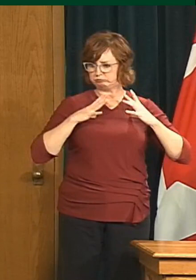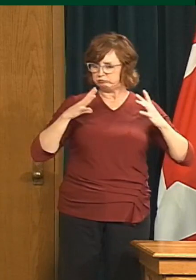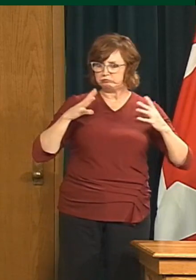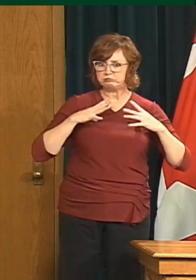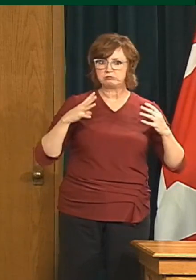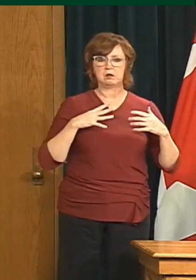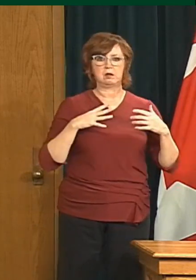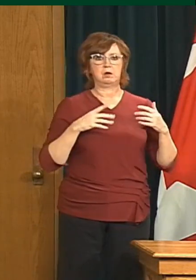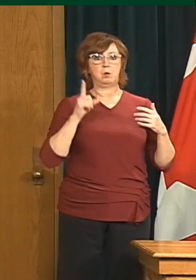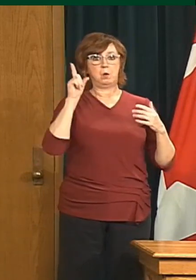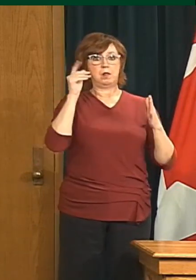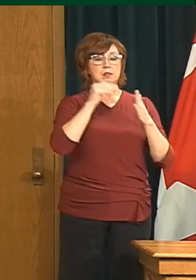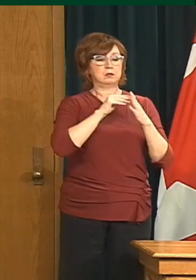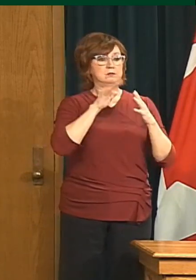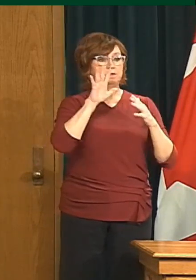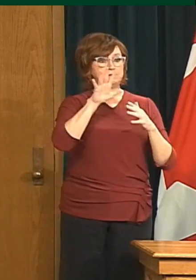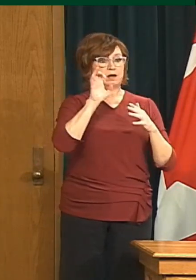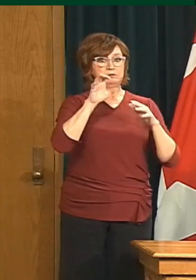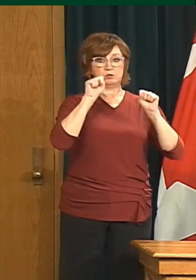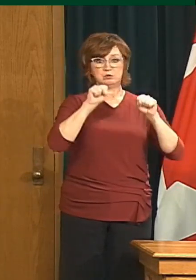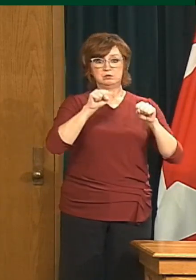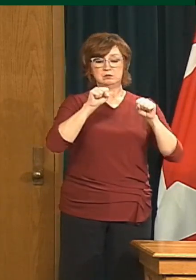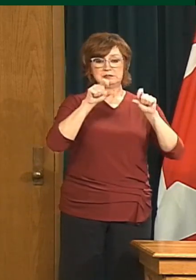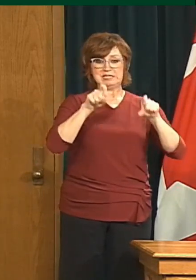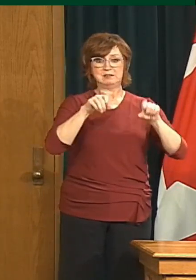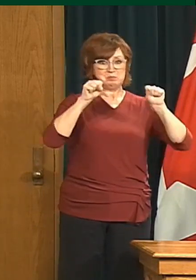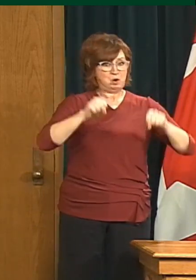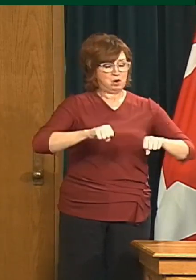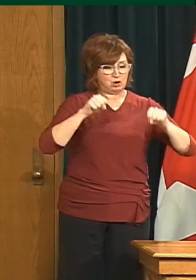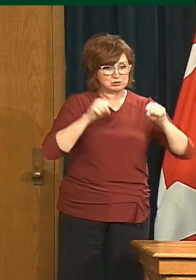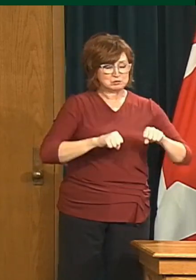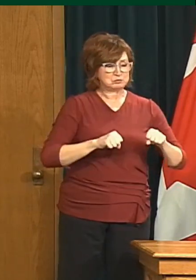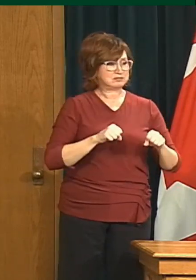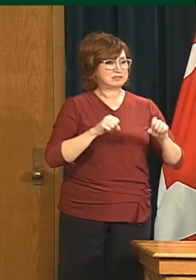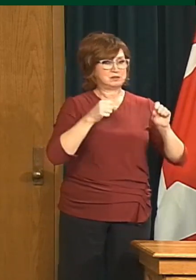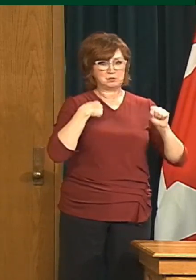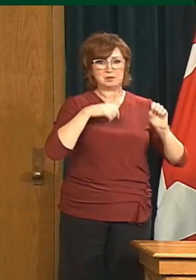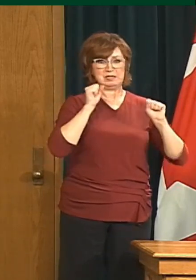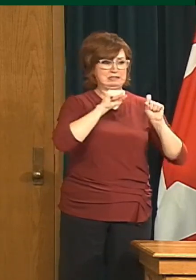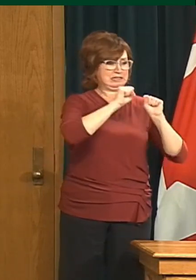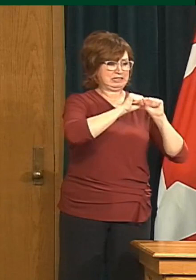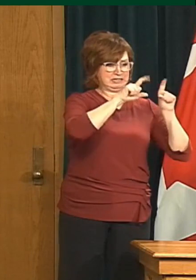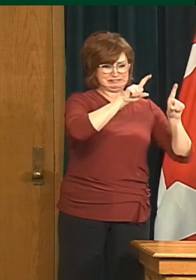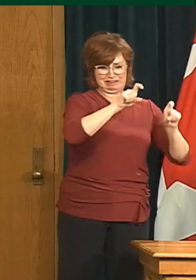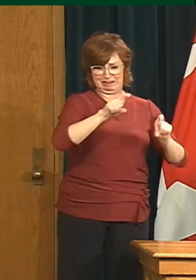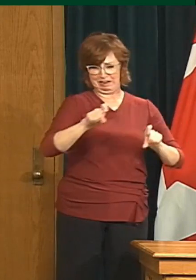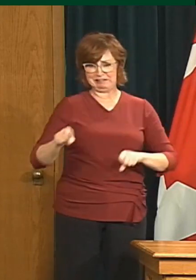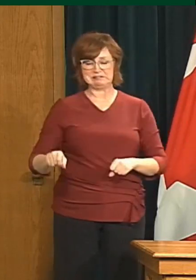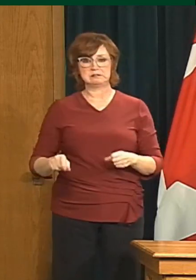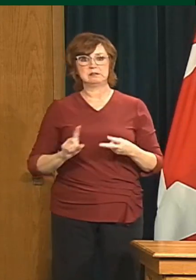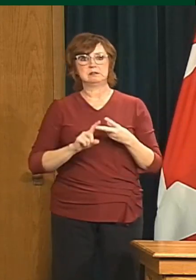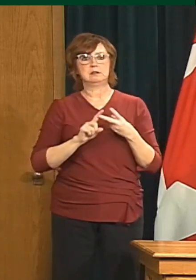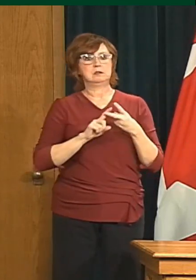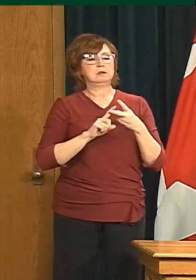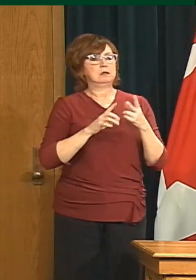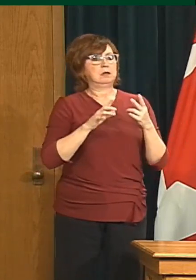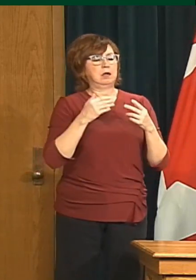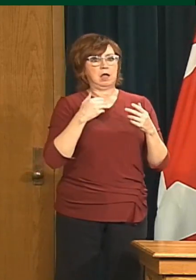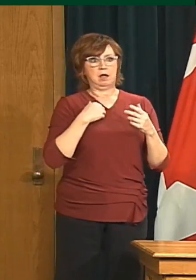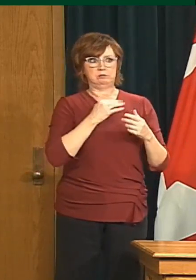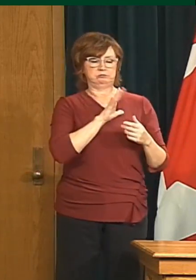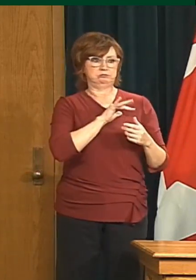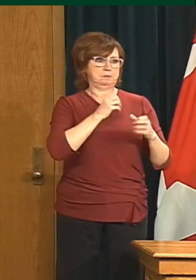capacity to go beyond that. We have tremendous capacity when it comes to contact tracing, with literally hundreds of